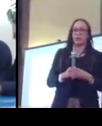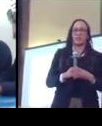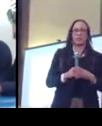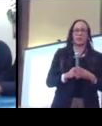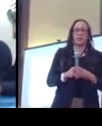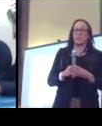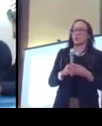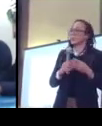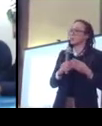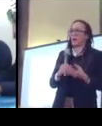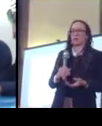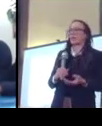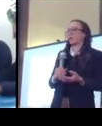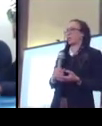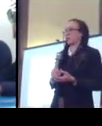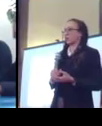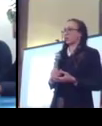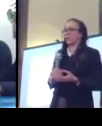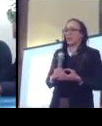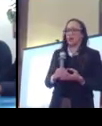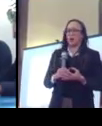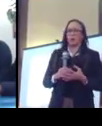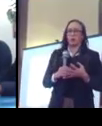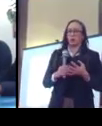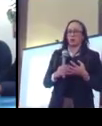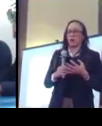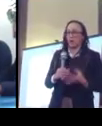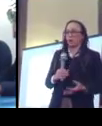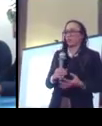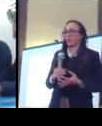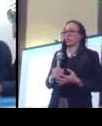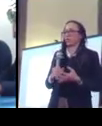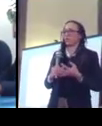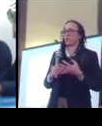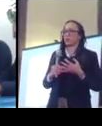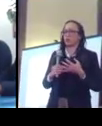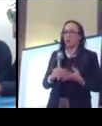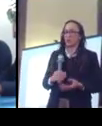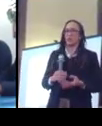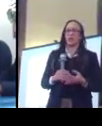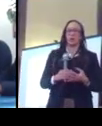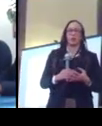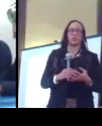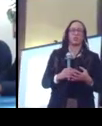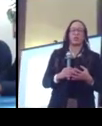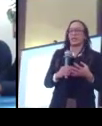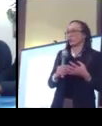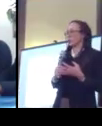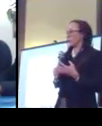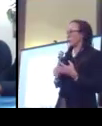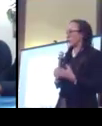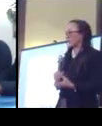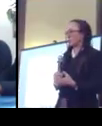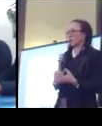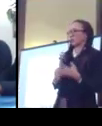part of this process. This was a lot of time and energy. There was a lot of education, there was a lot of collaboration.